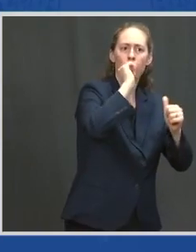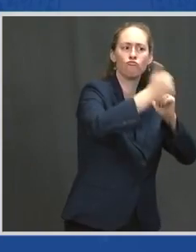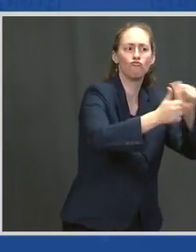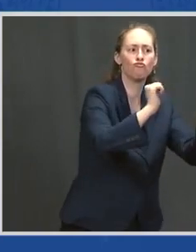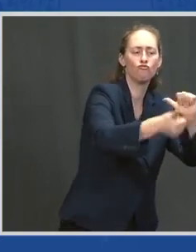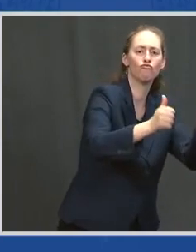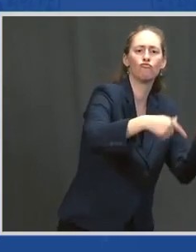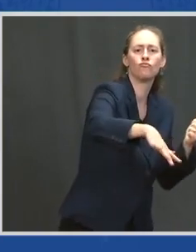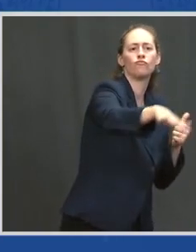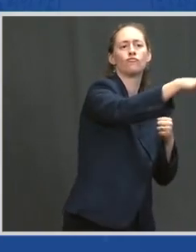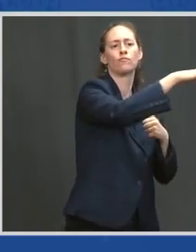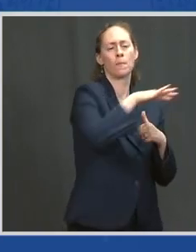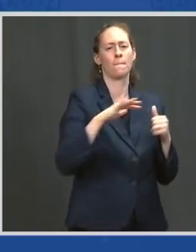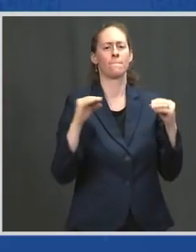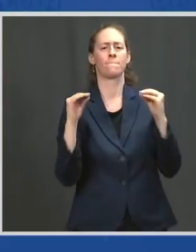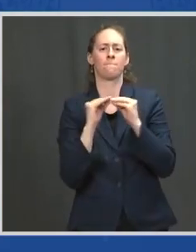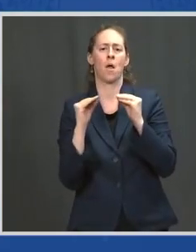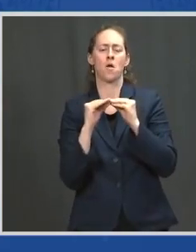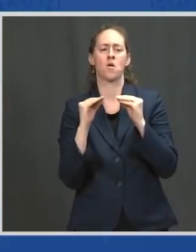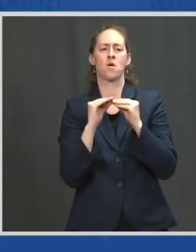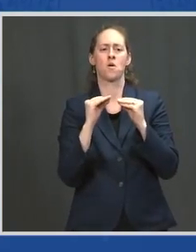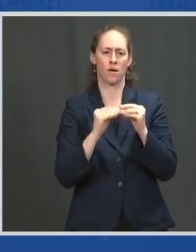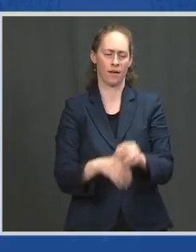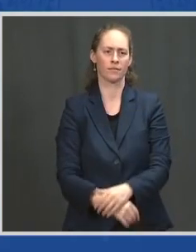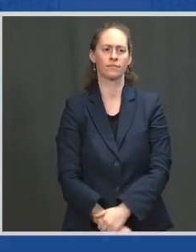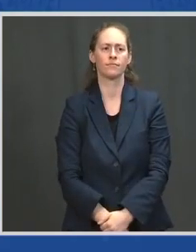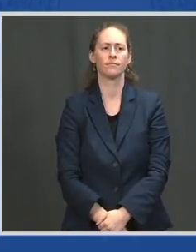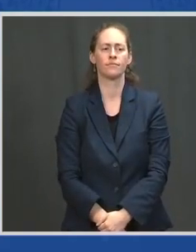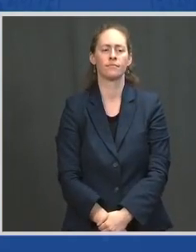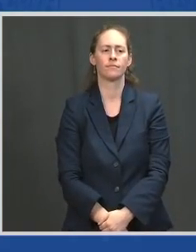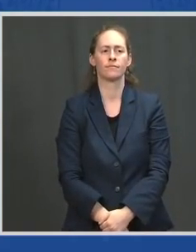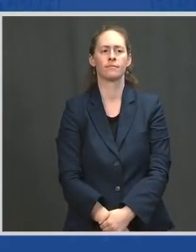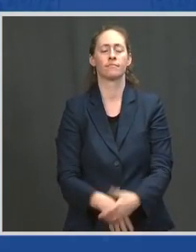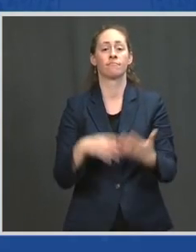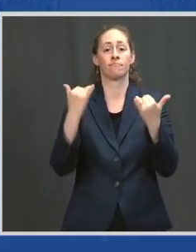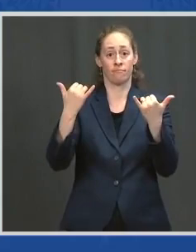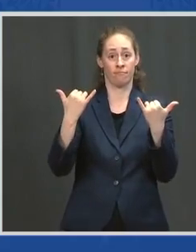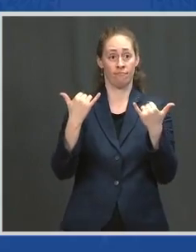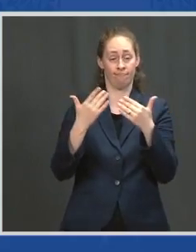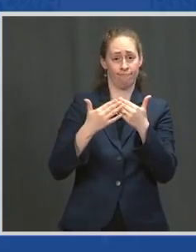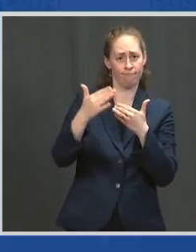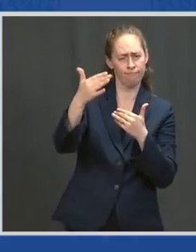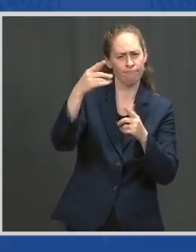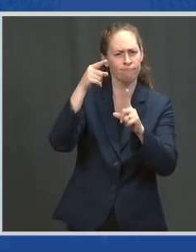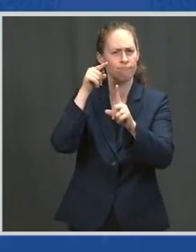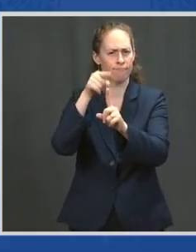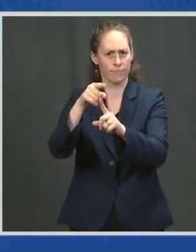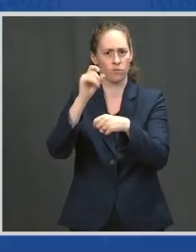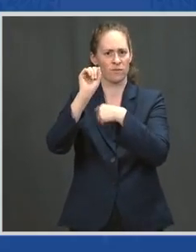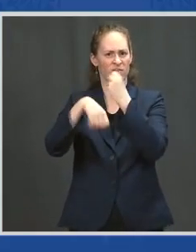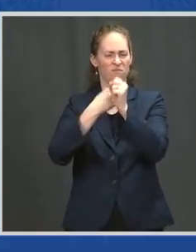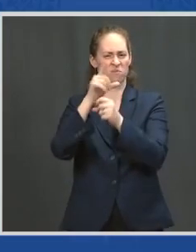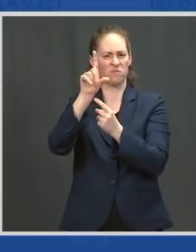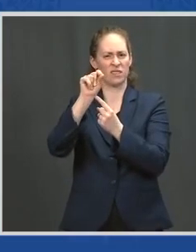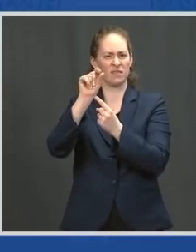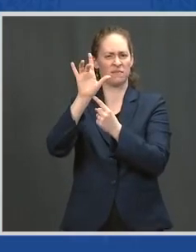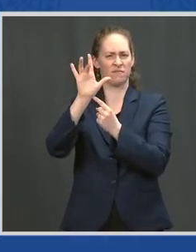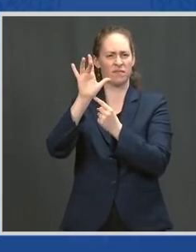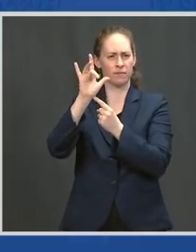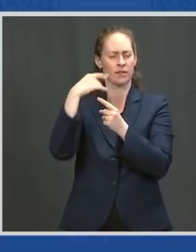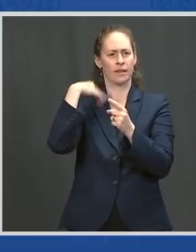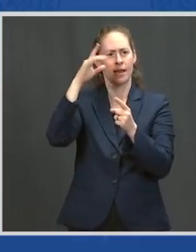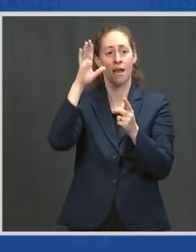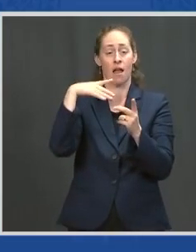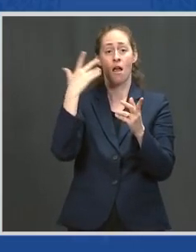for now through 2025. Look, just closing these loopholes by taxing